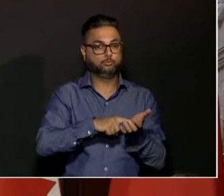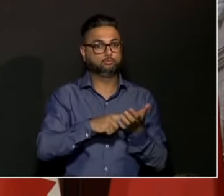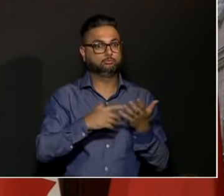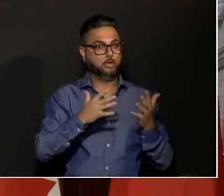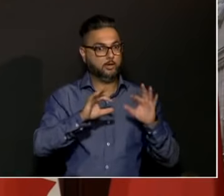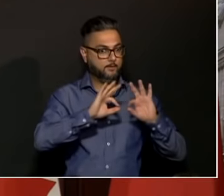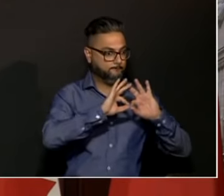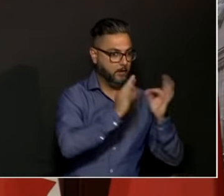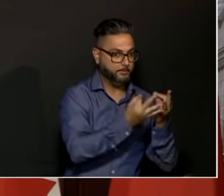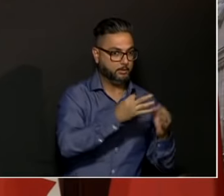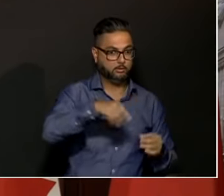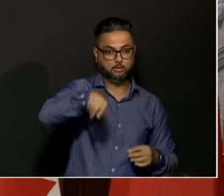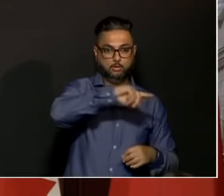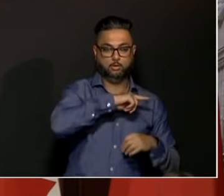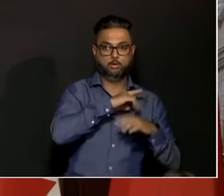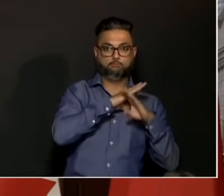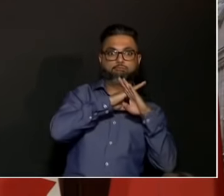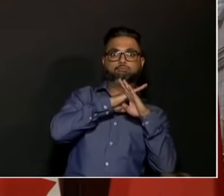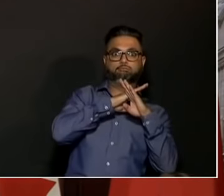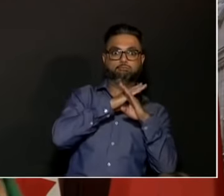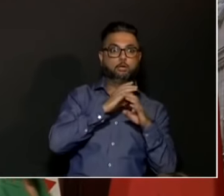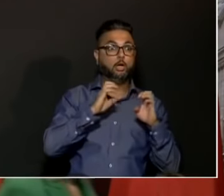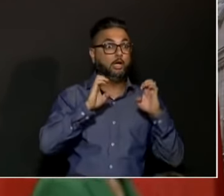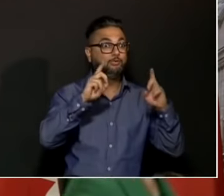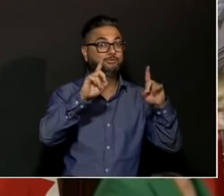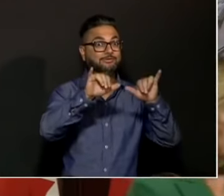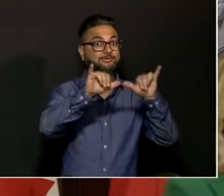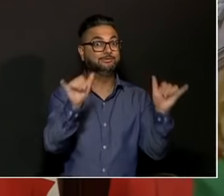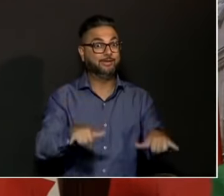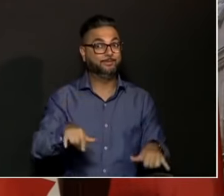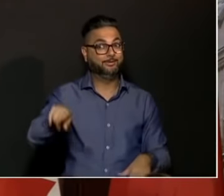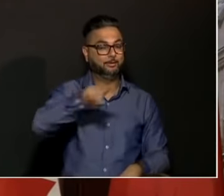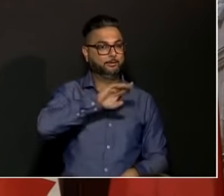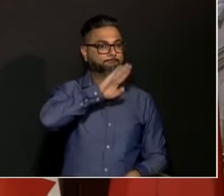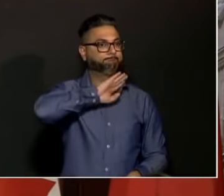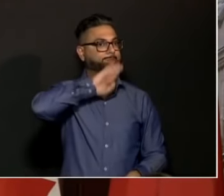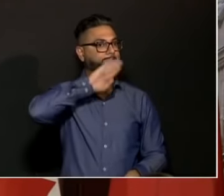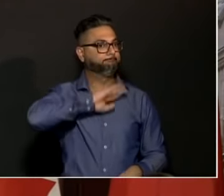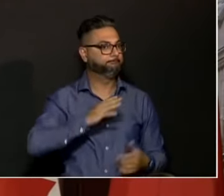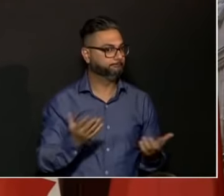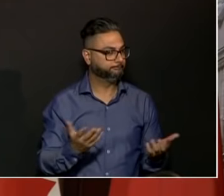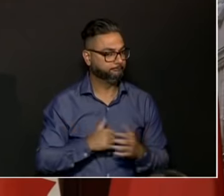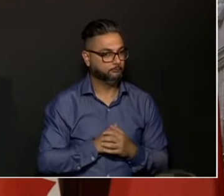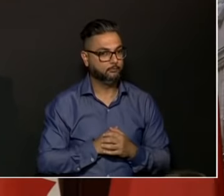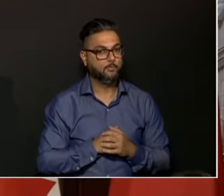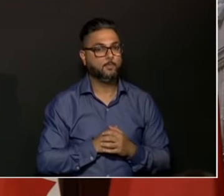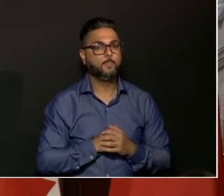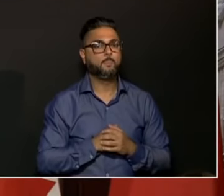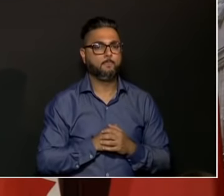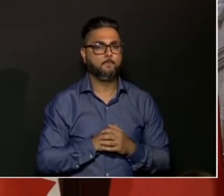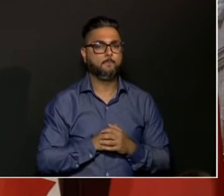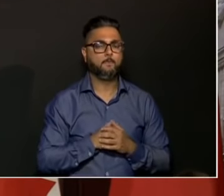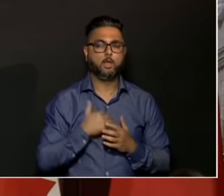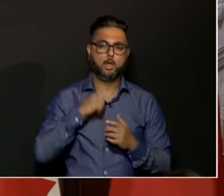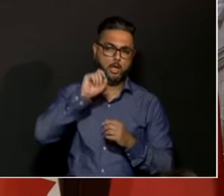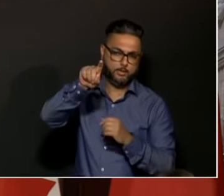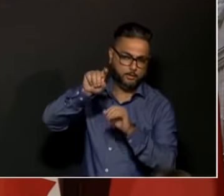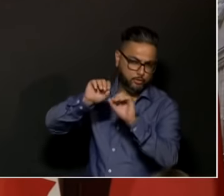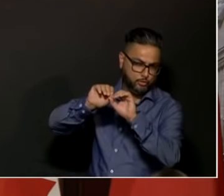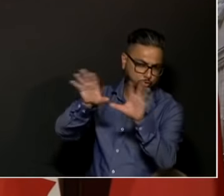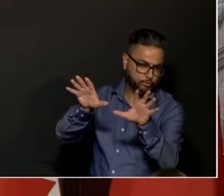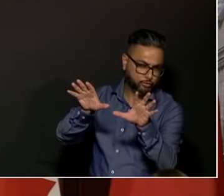our educational system. Follow up? So, Minister, I'll just ask for some clarification. Do you see a time this school